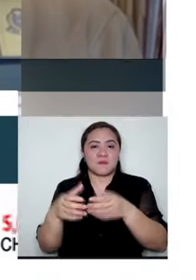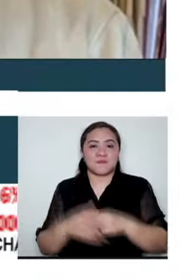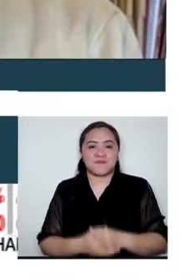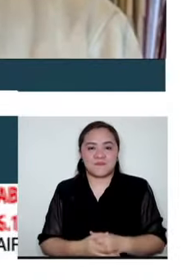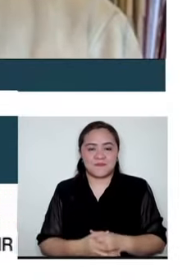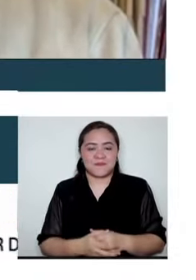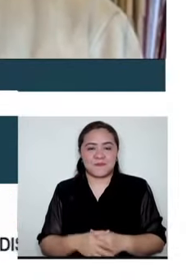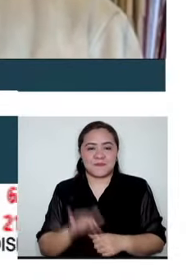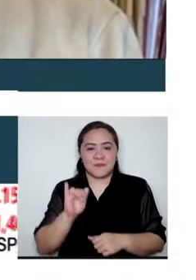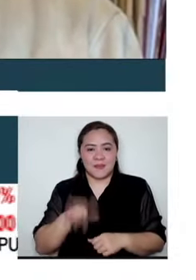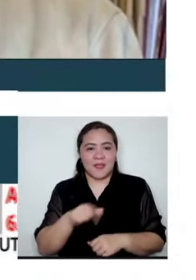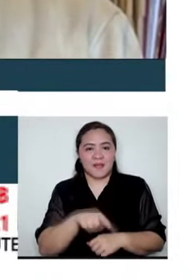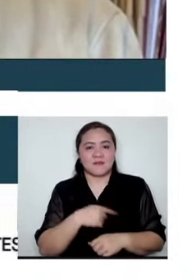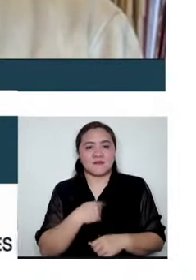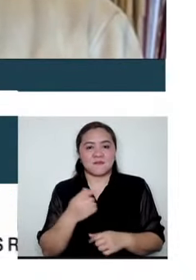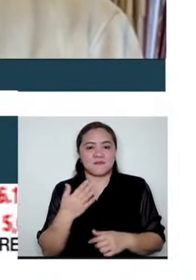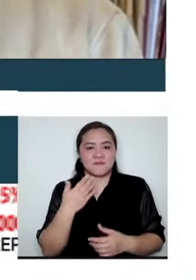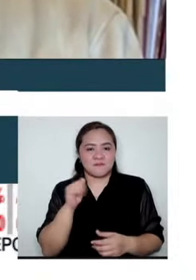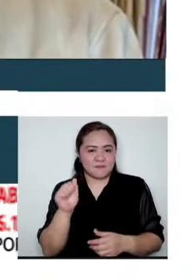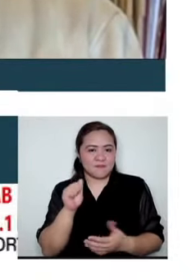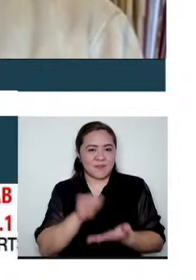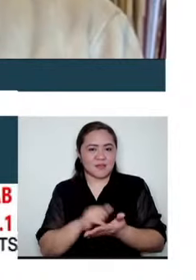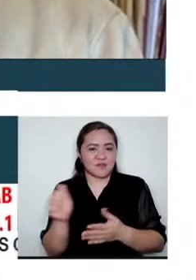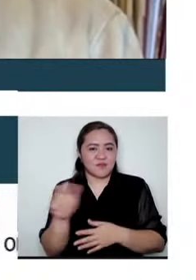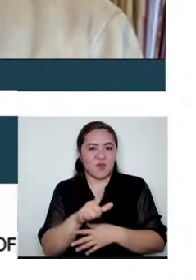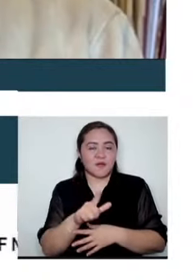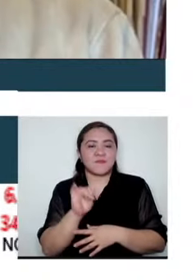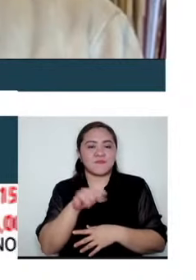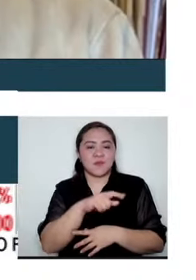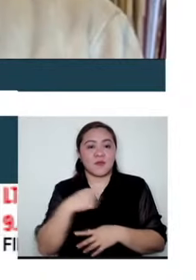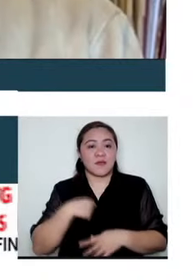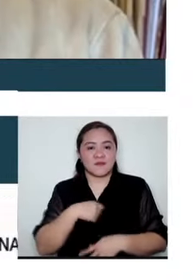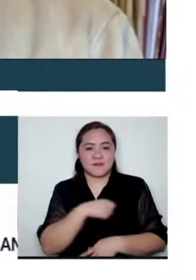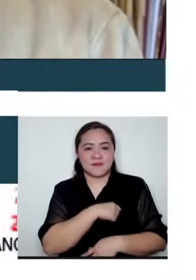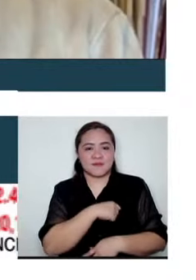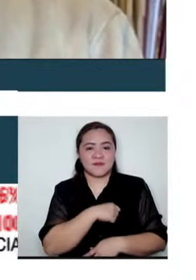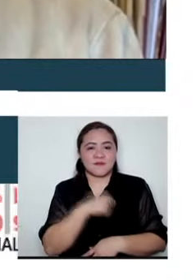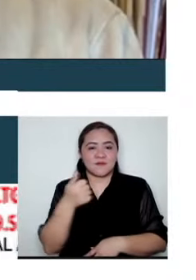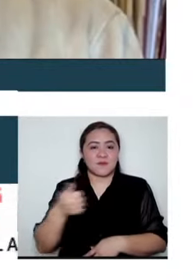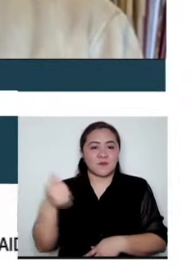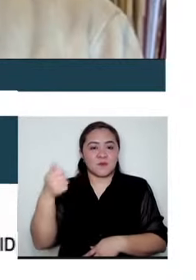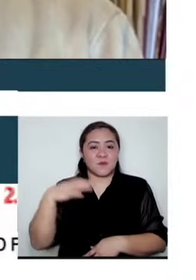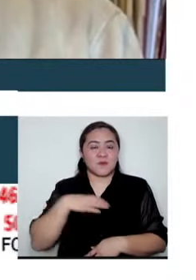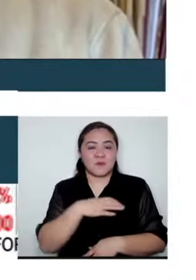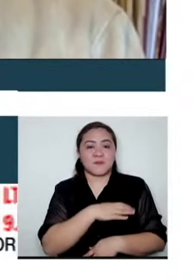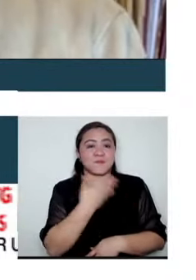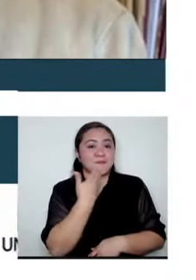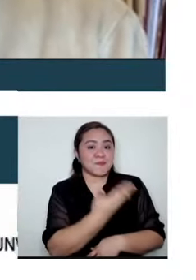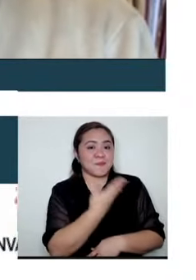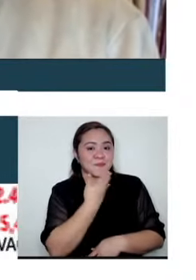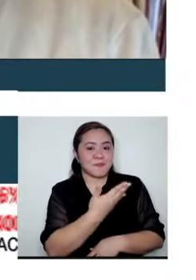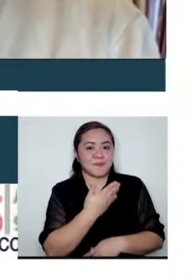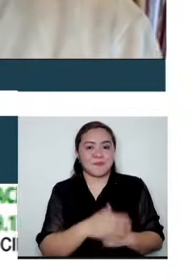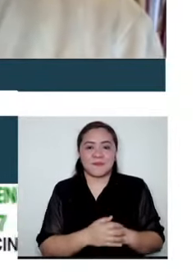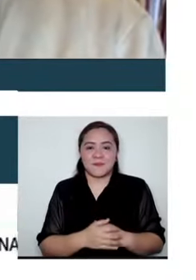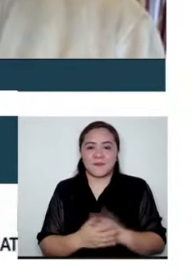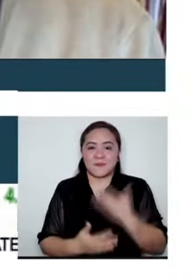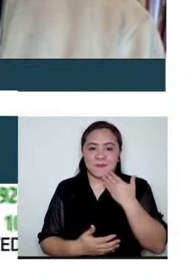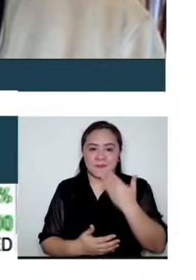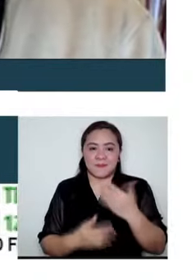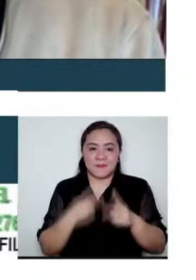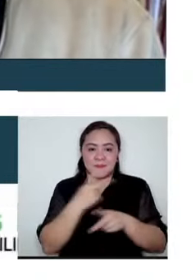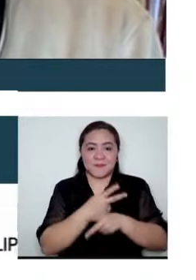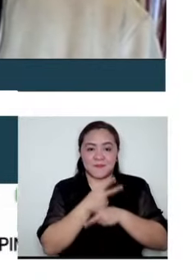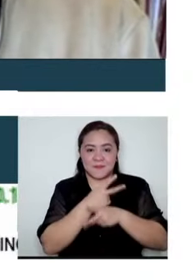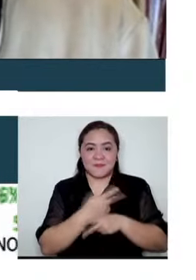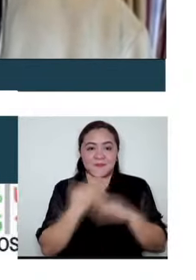it at that. Senator Francis Tolentino, their chairman of the Senate Committee on Local Government, thanks so much for joining us this afternoon. Take care. Keep safe.